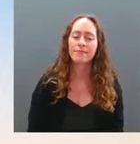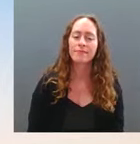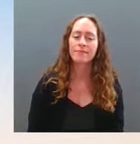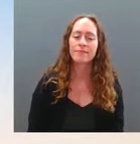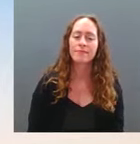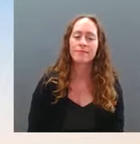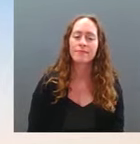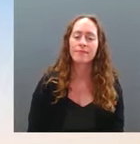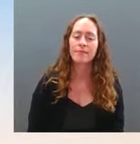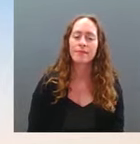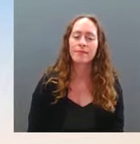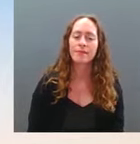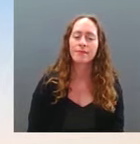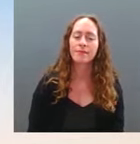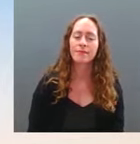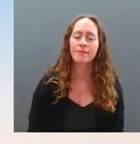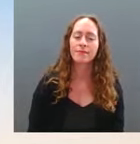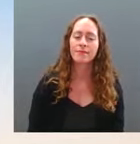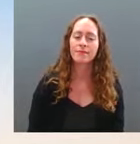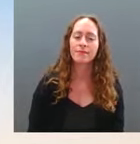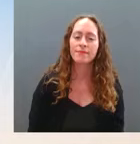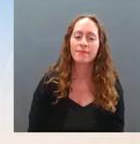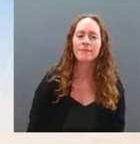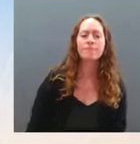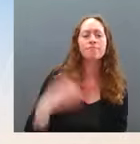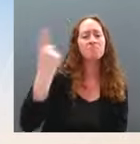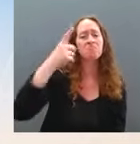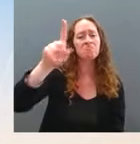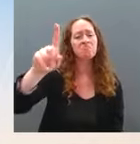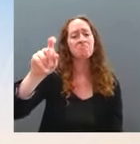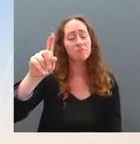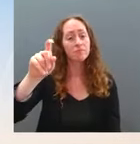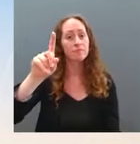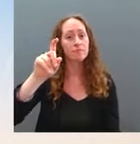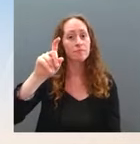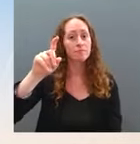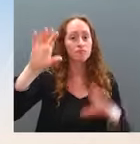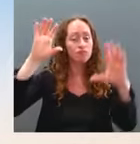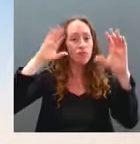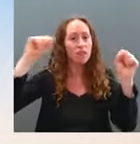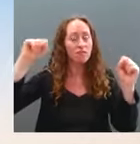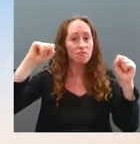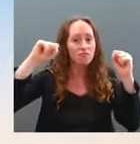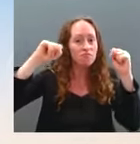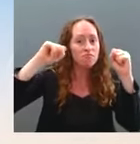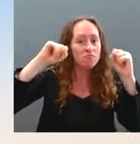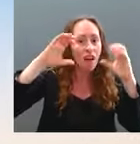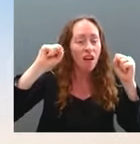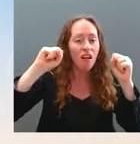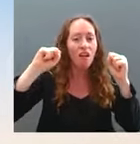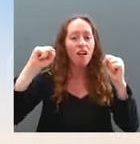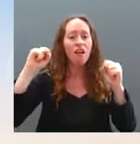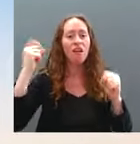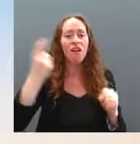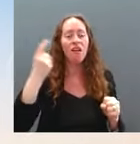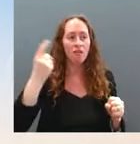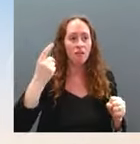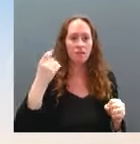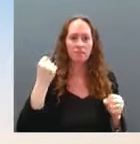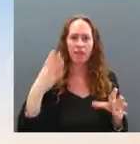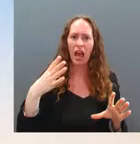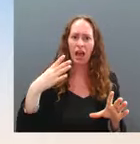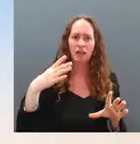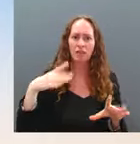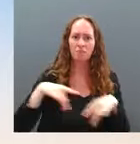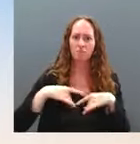that there's a number of cases around him, and is he asked for people to stay away? What's his just his kind of human level response